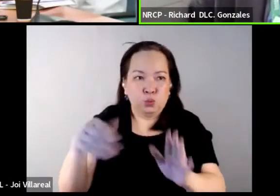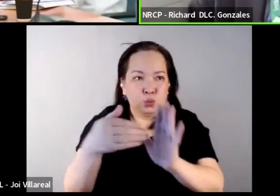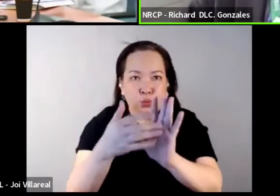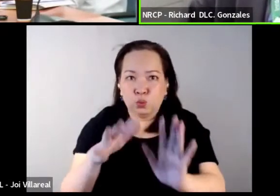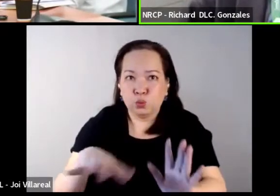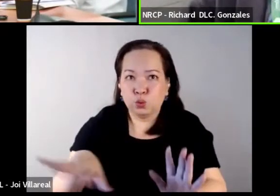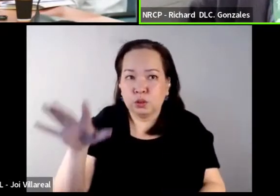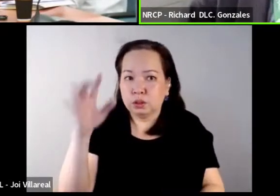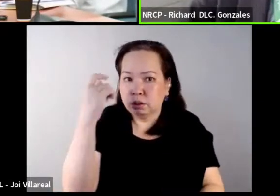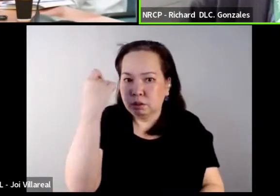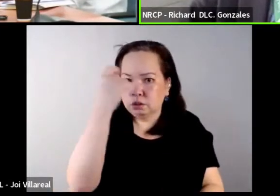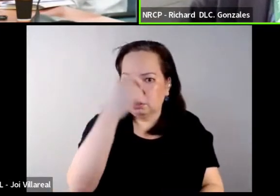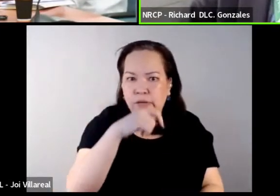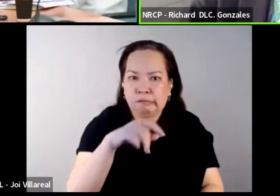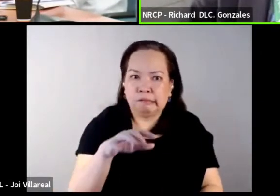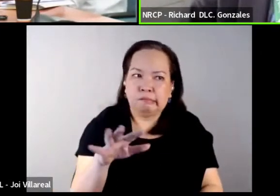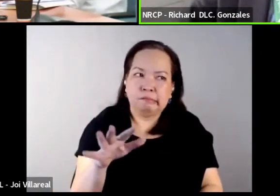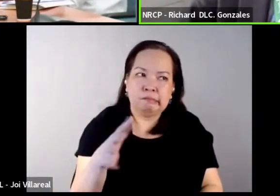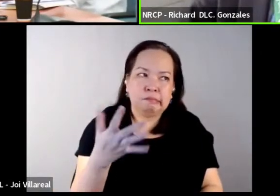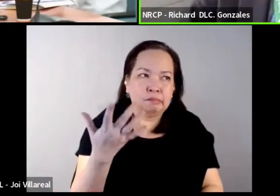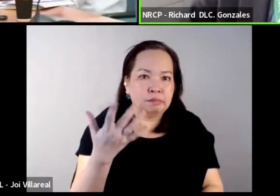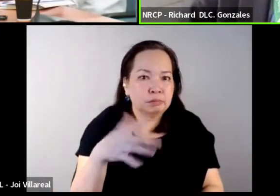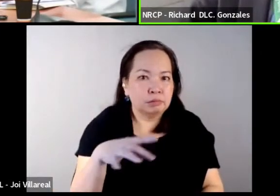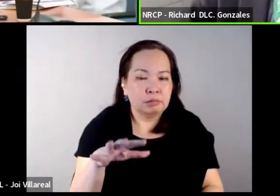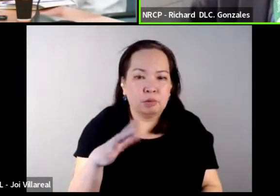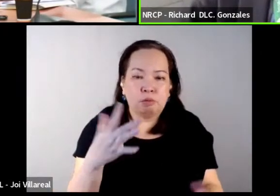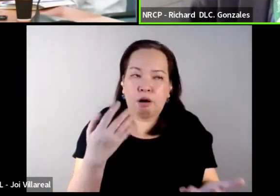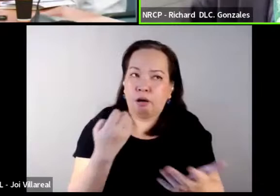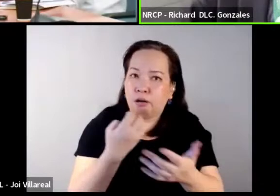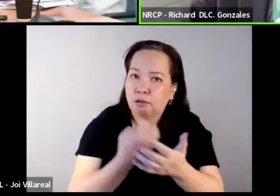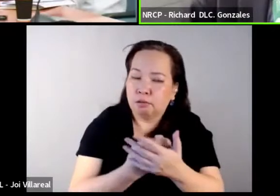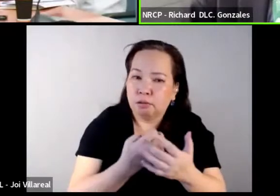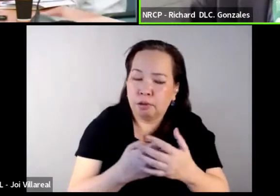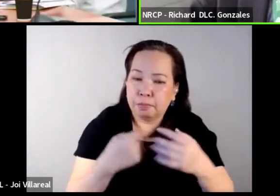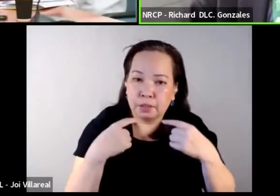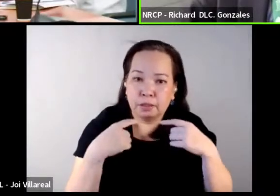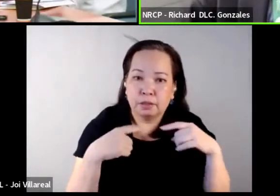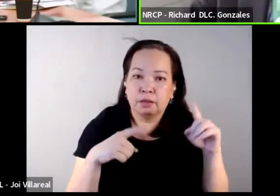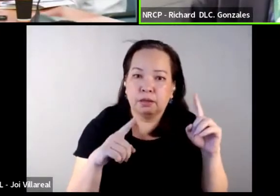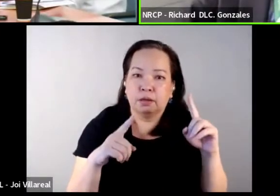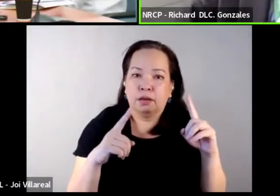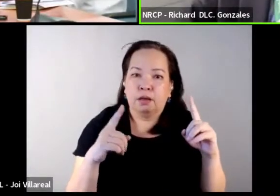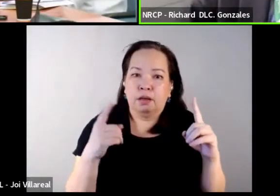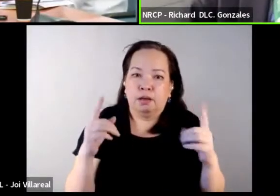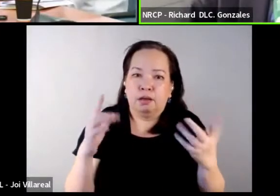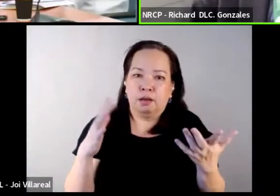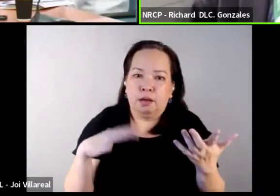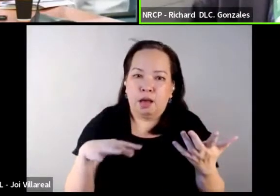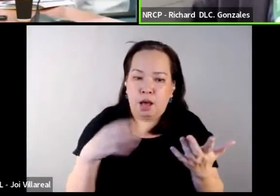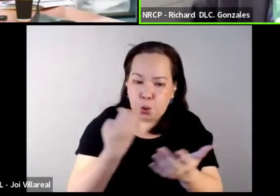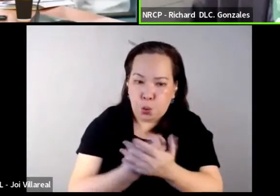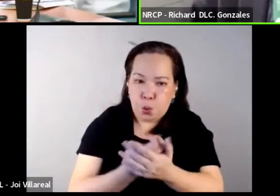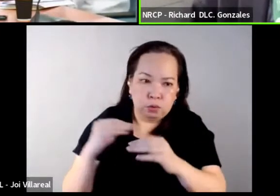students with diminished timeline and economic prospect and continuous dwindling of national